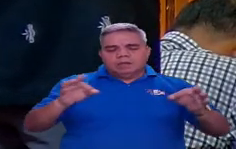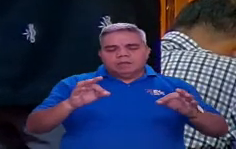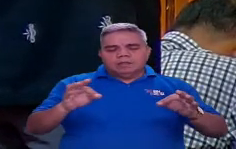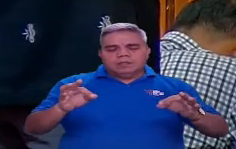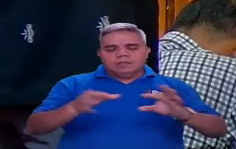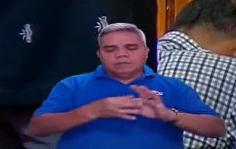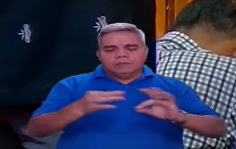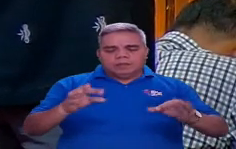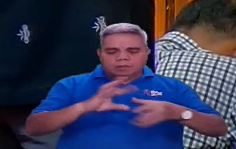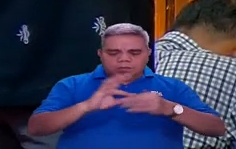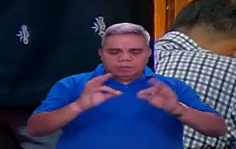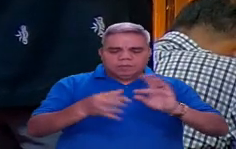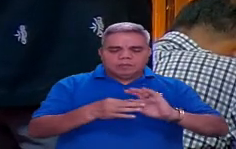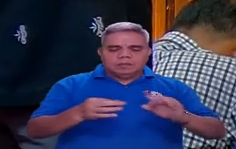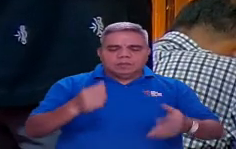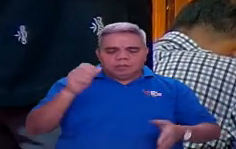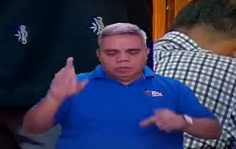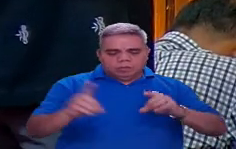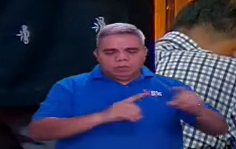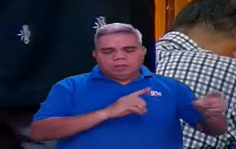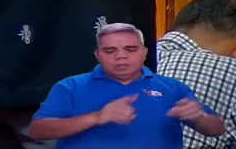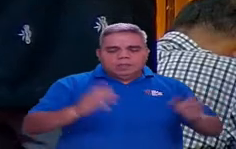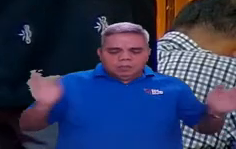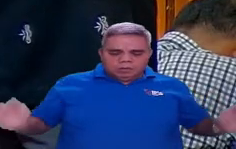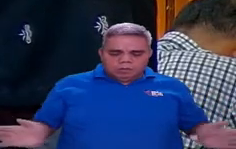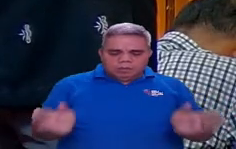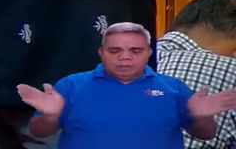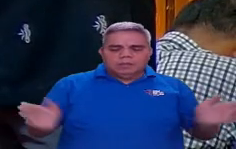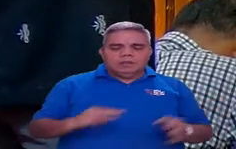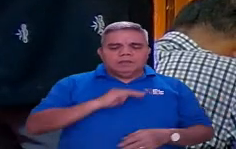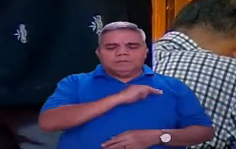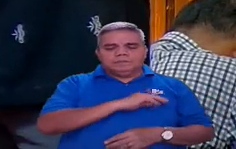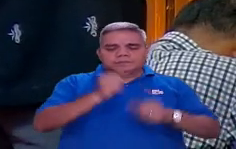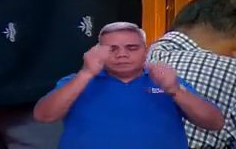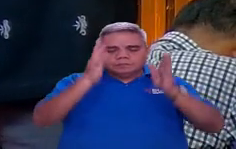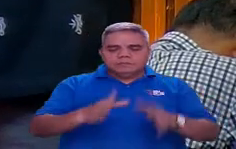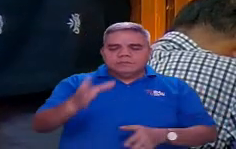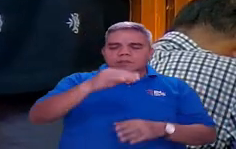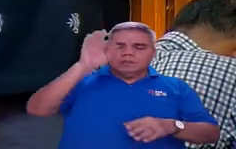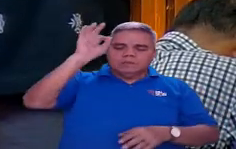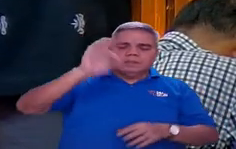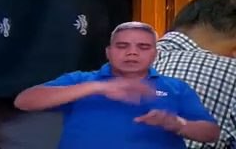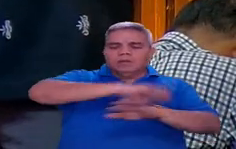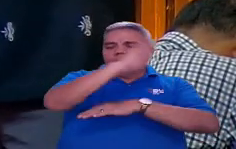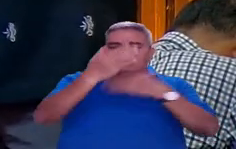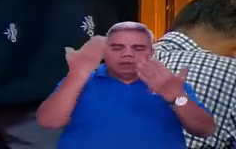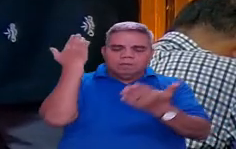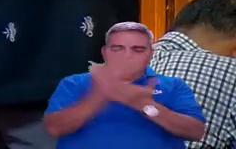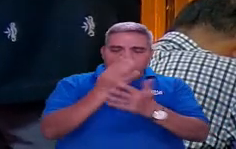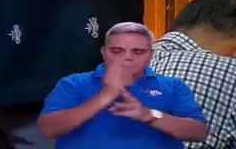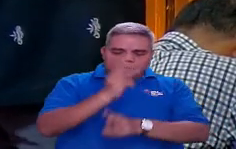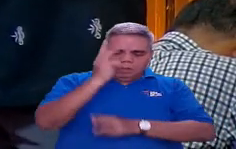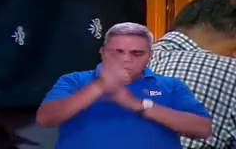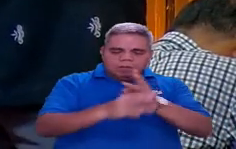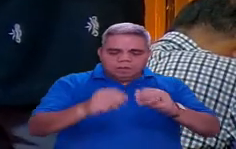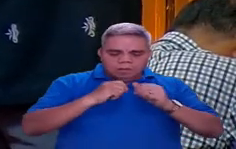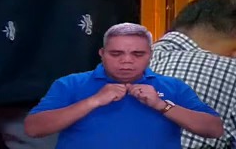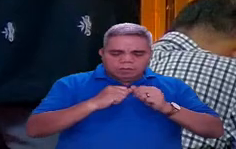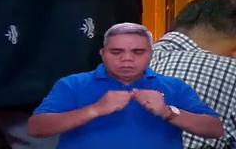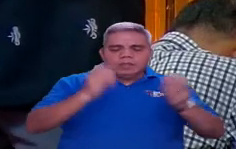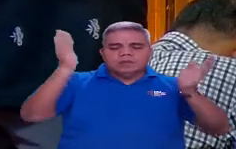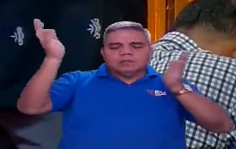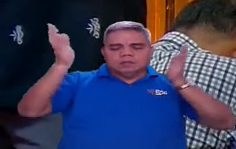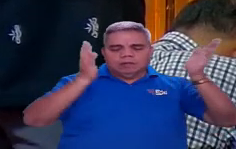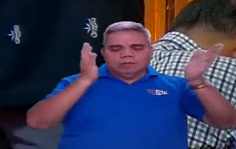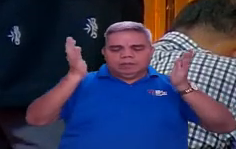that he is doing in the missions office to encourage missionaries and pastors around the world to continue